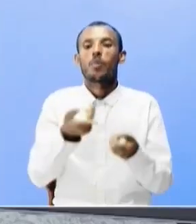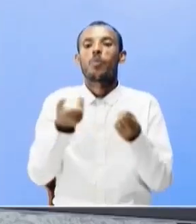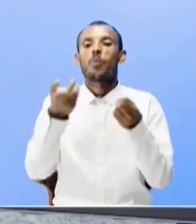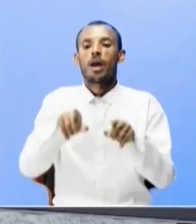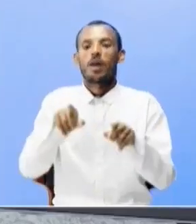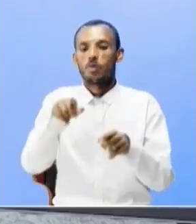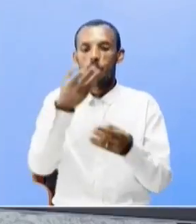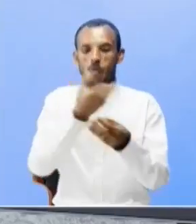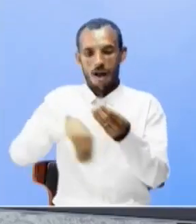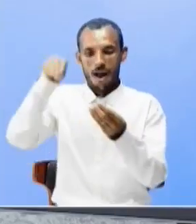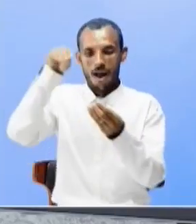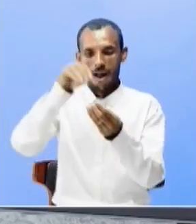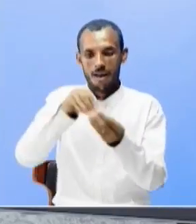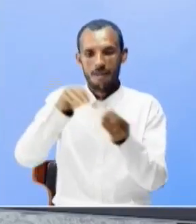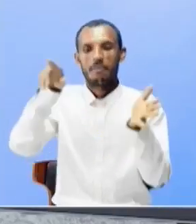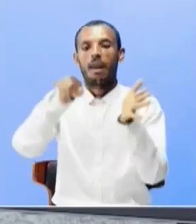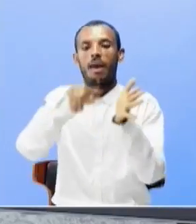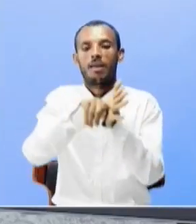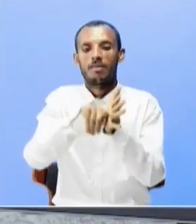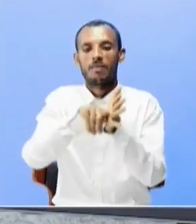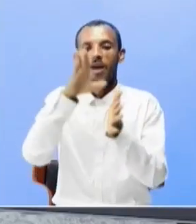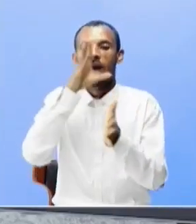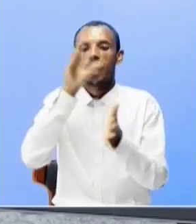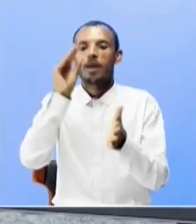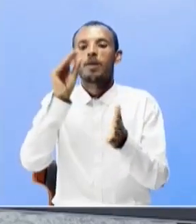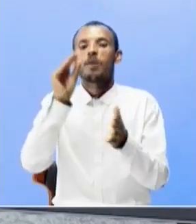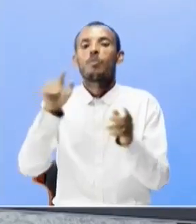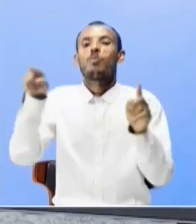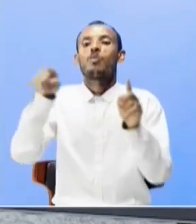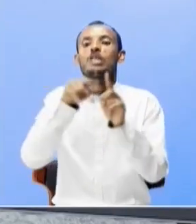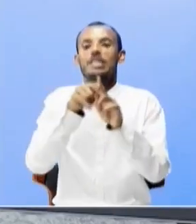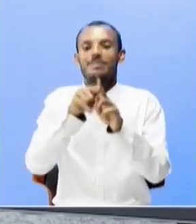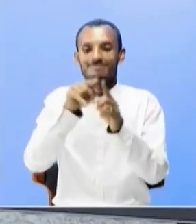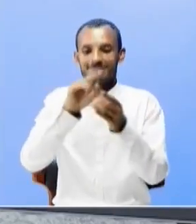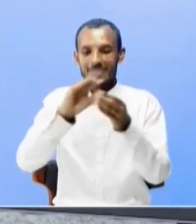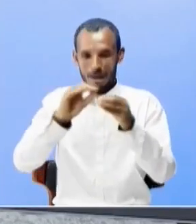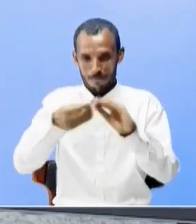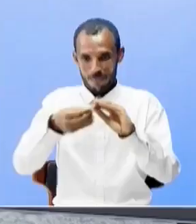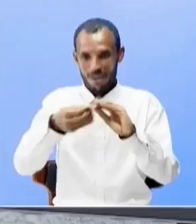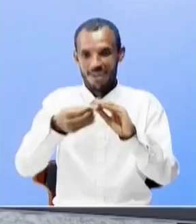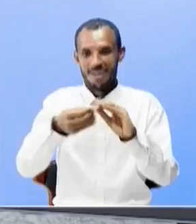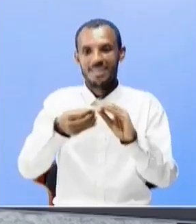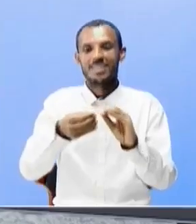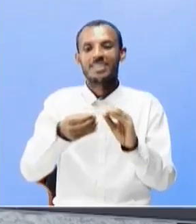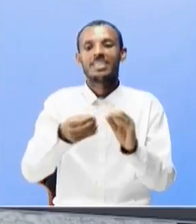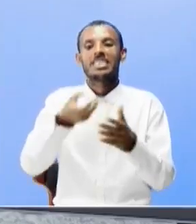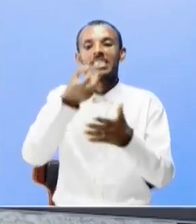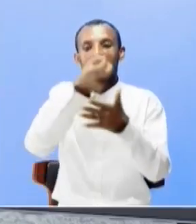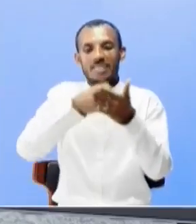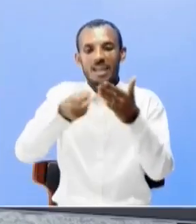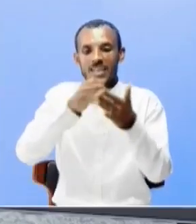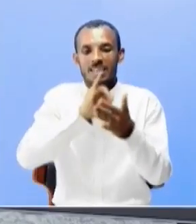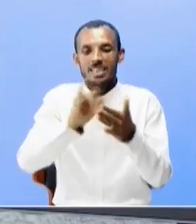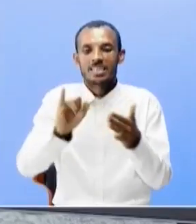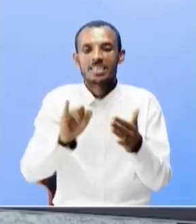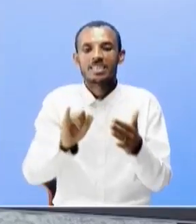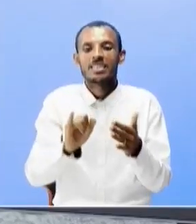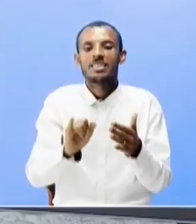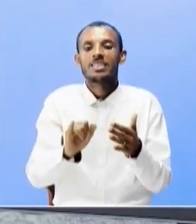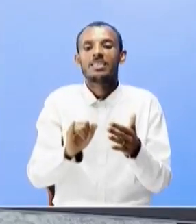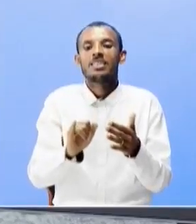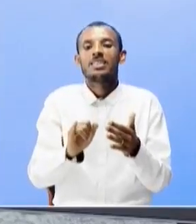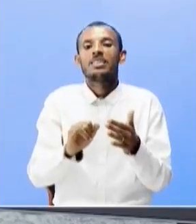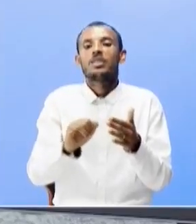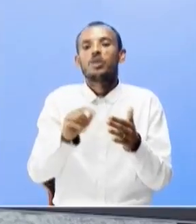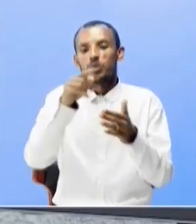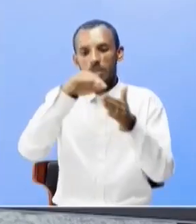add negative and positive number, the result is always subtraction. You subtract,